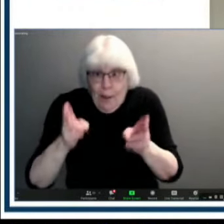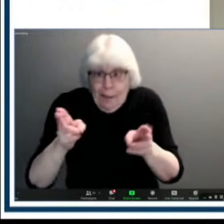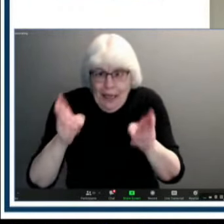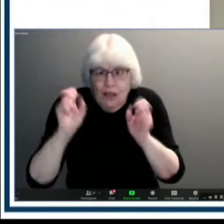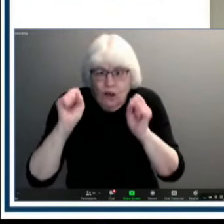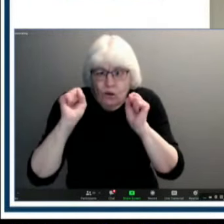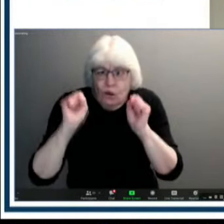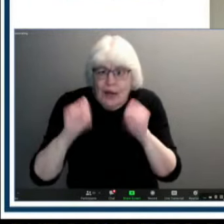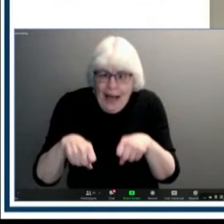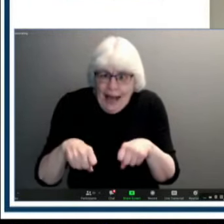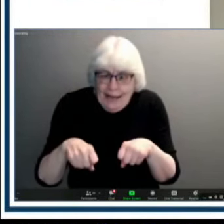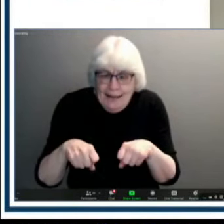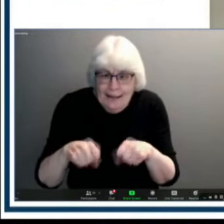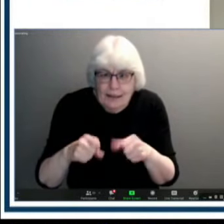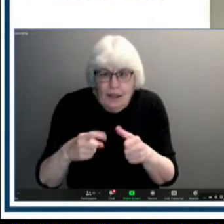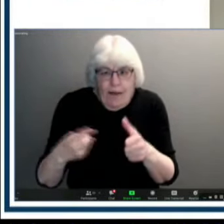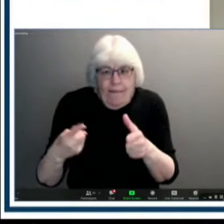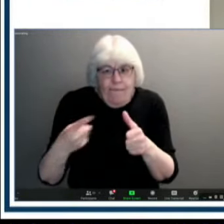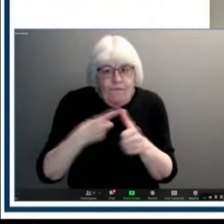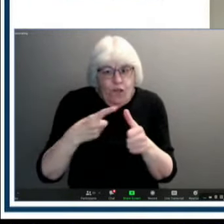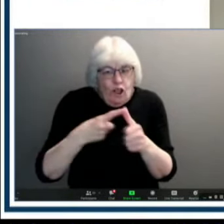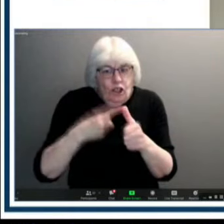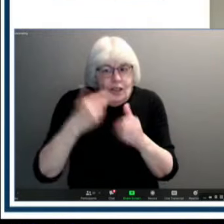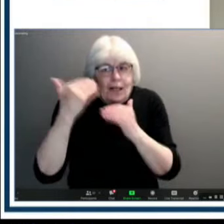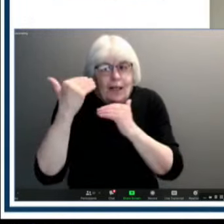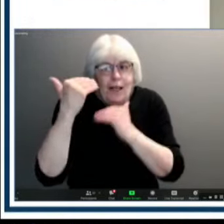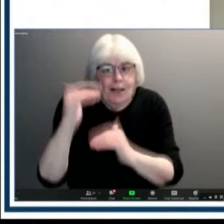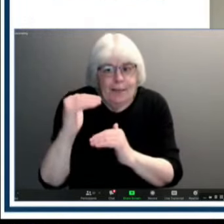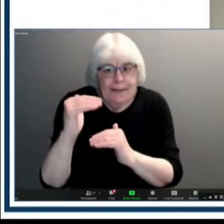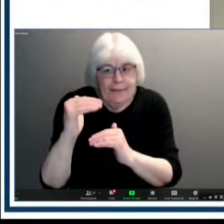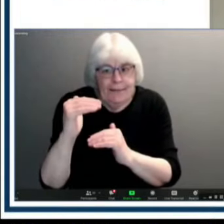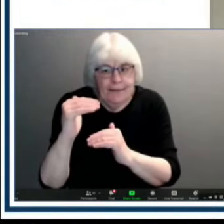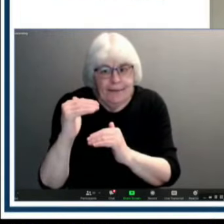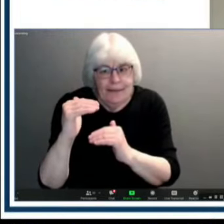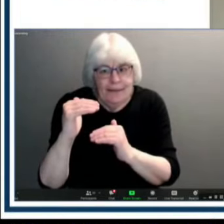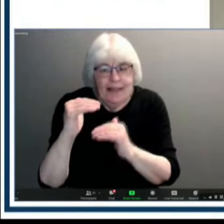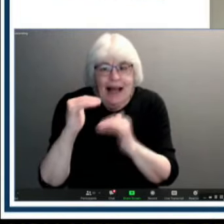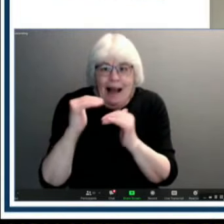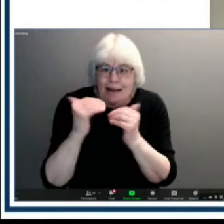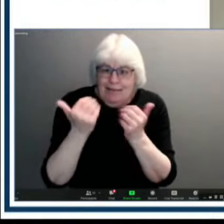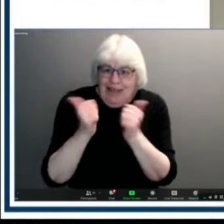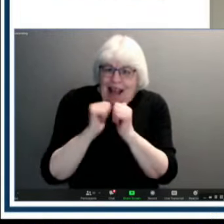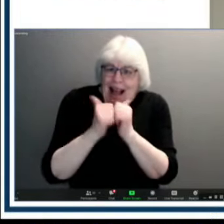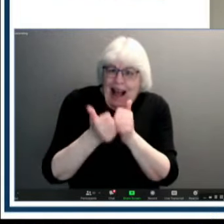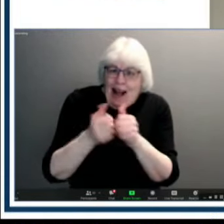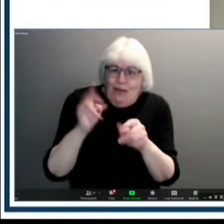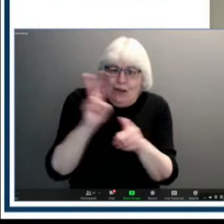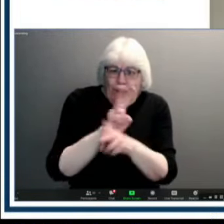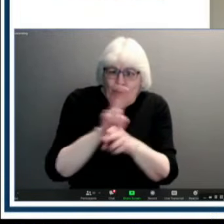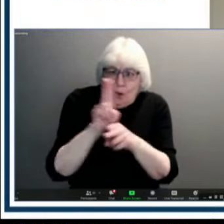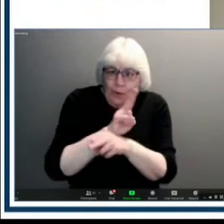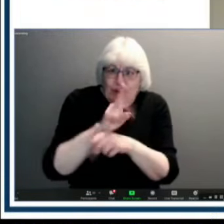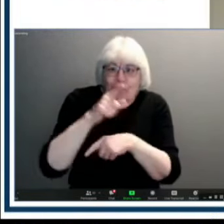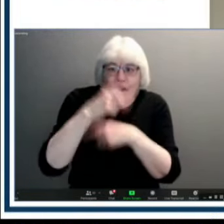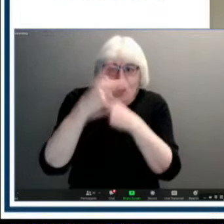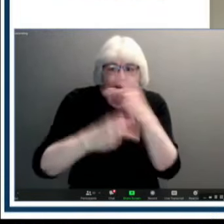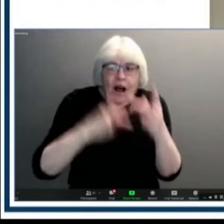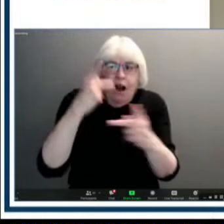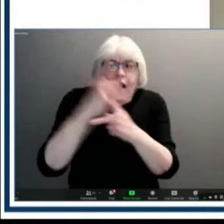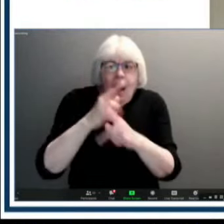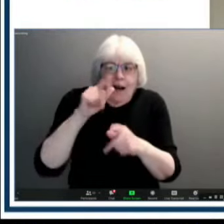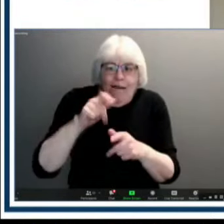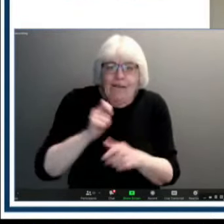to put limits on how we're using other types of testing that are lower priority.